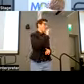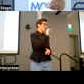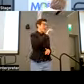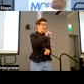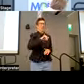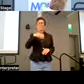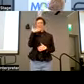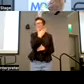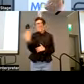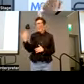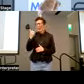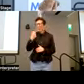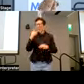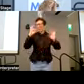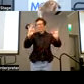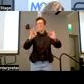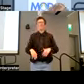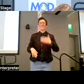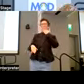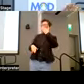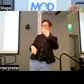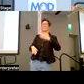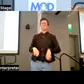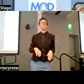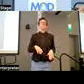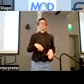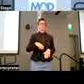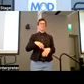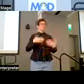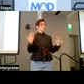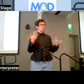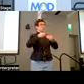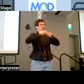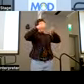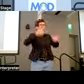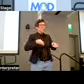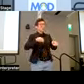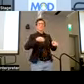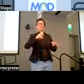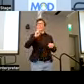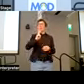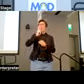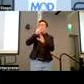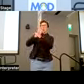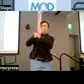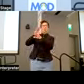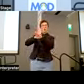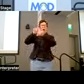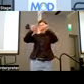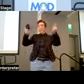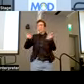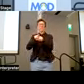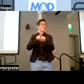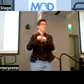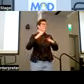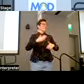Good morning, everyone. Whether you're here joining us in person or via live stream, we're so happy to have